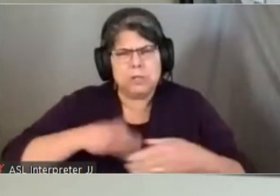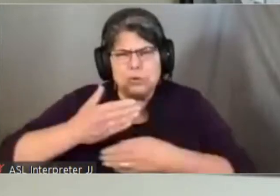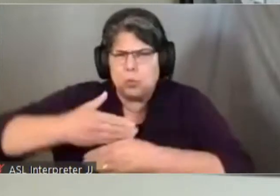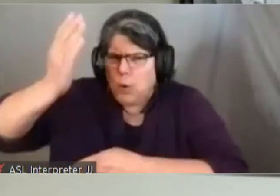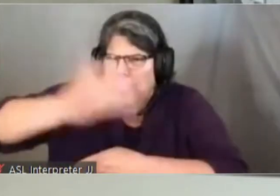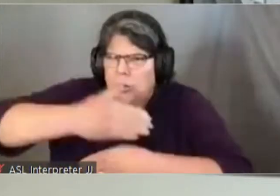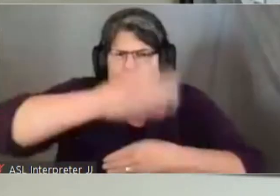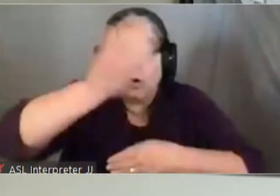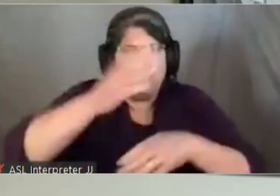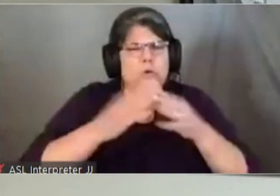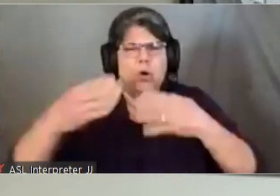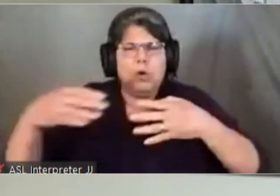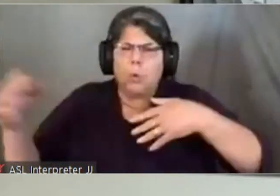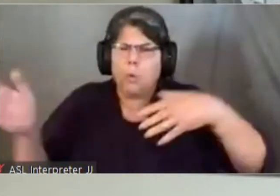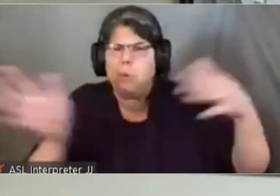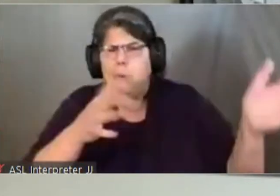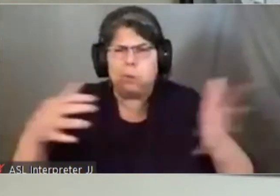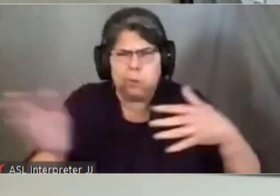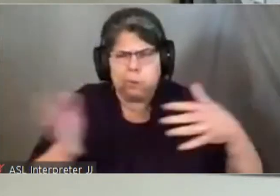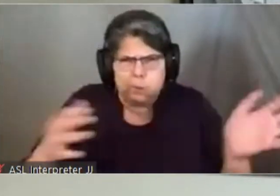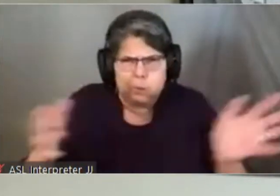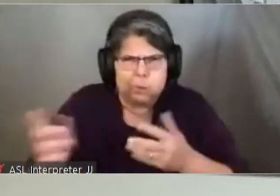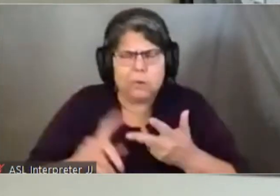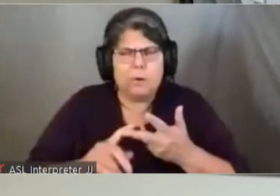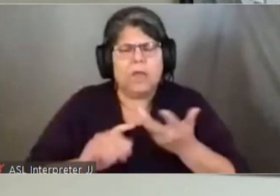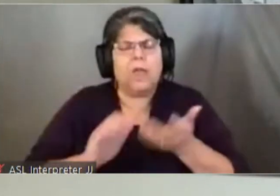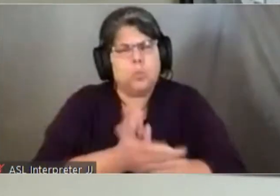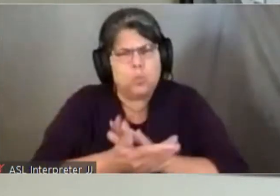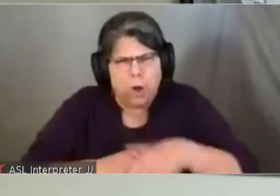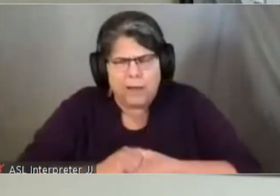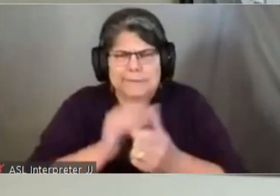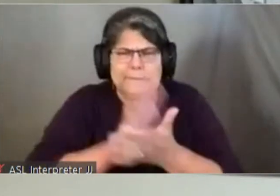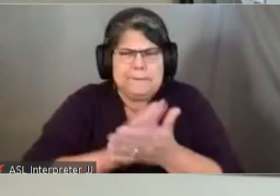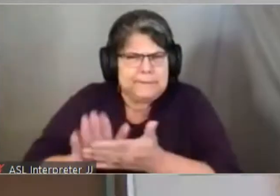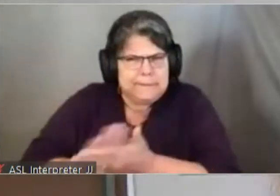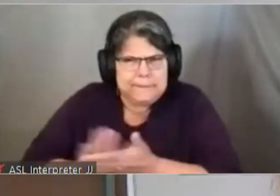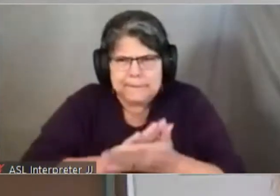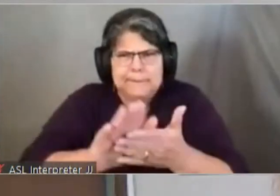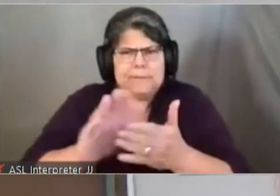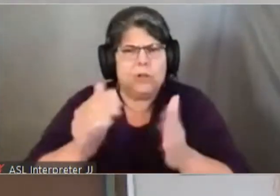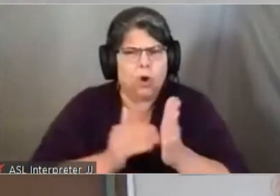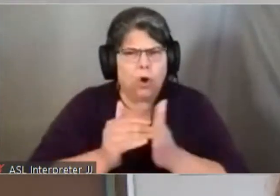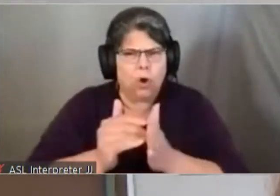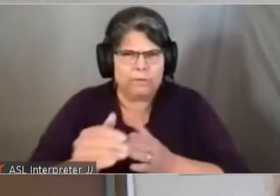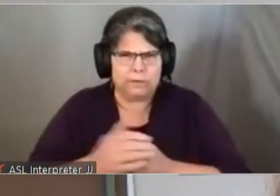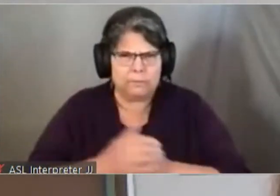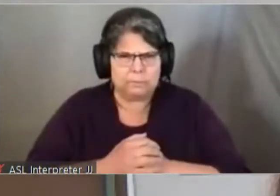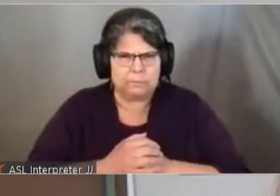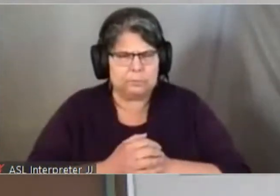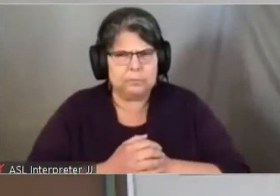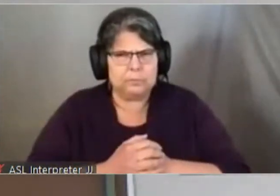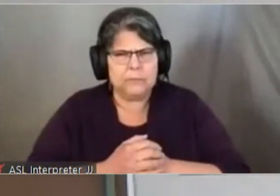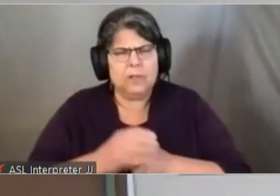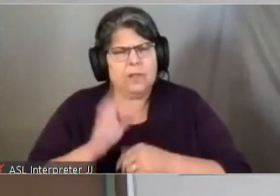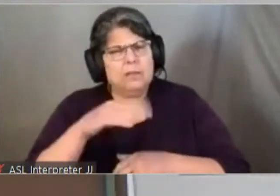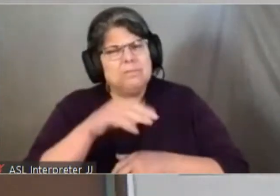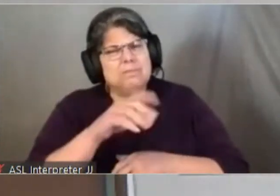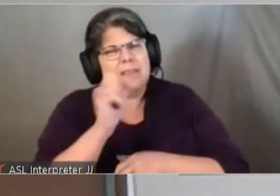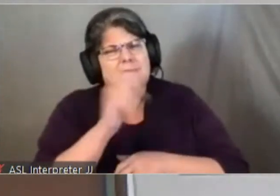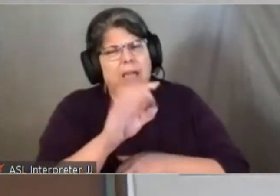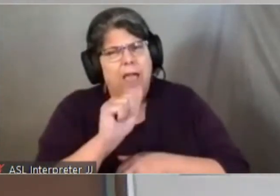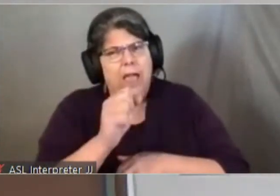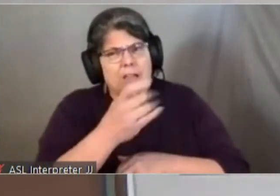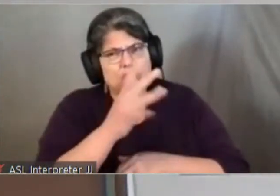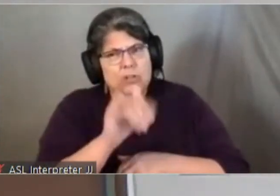have CEO Angelo on the line? Yeah, we do not at this point.